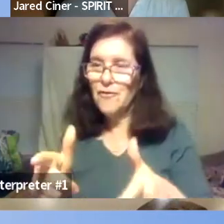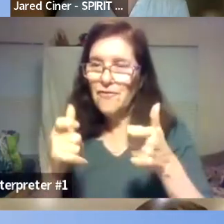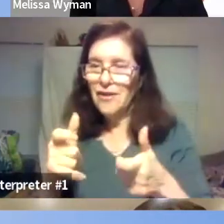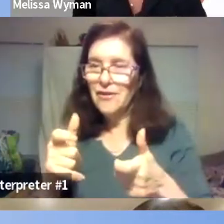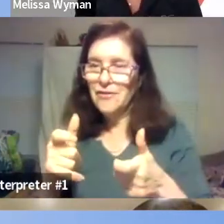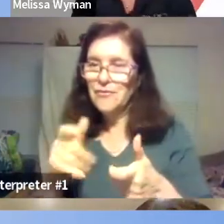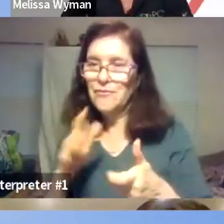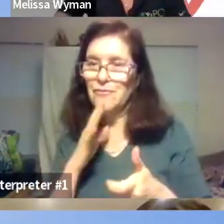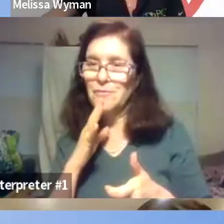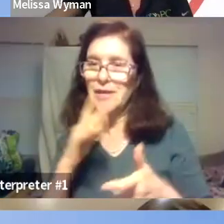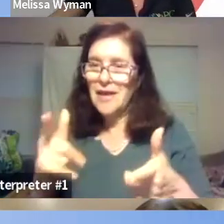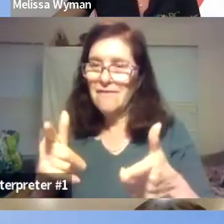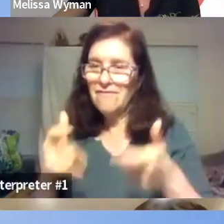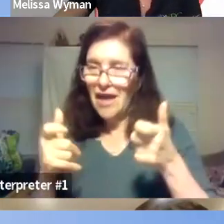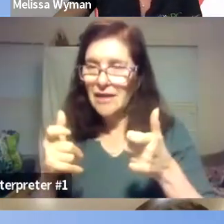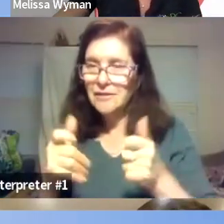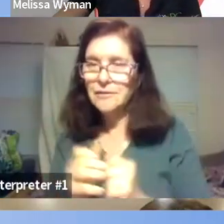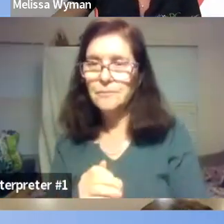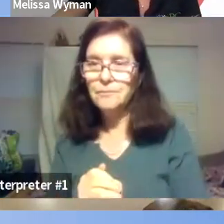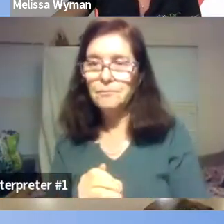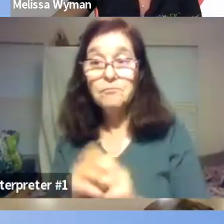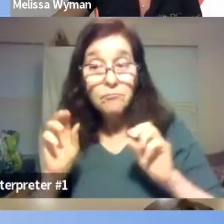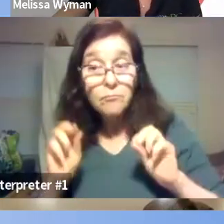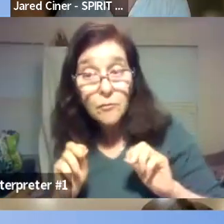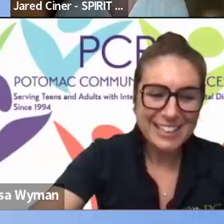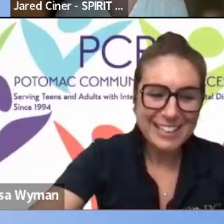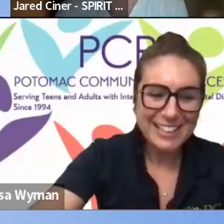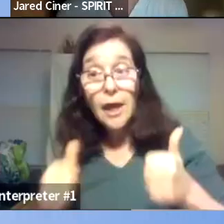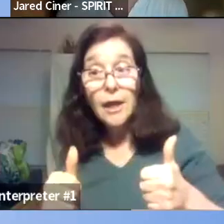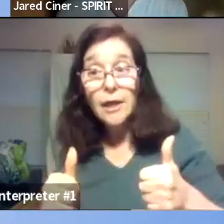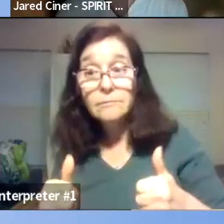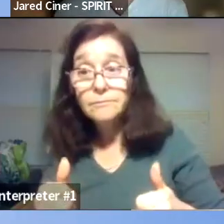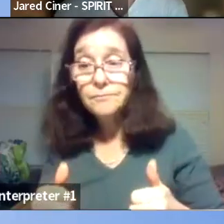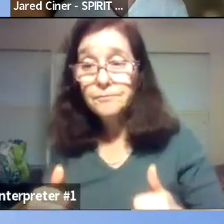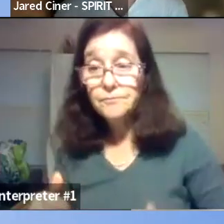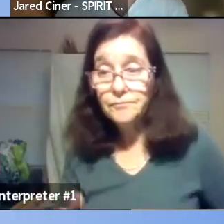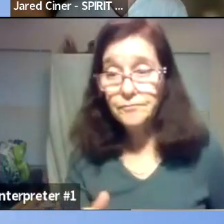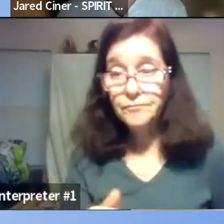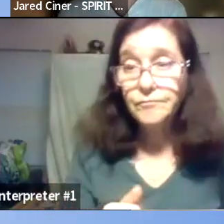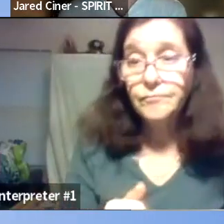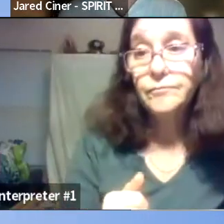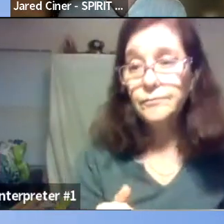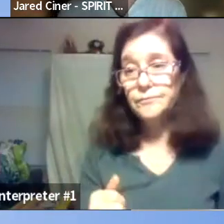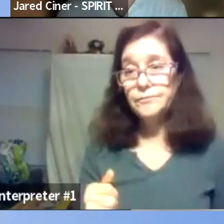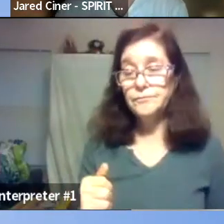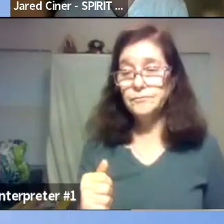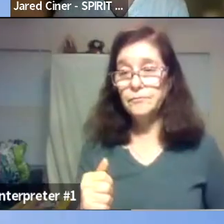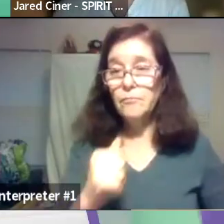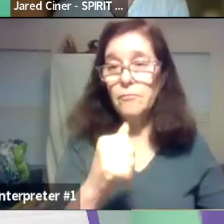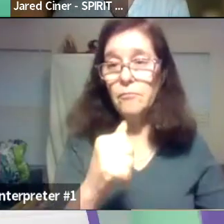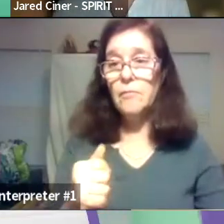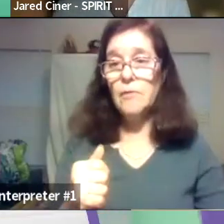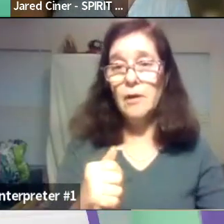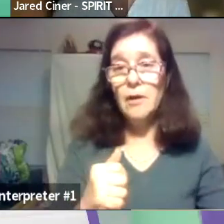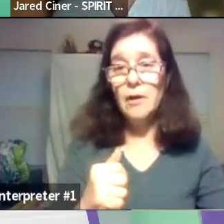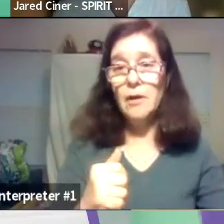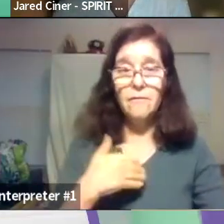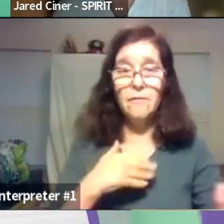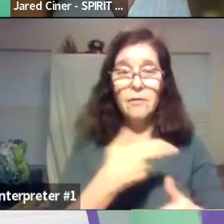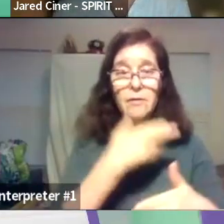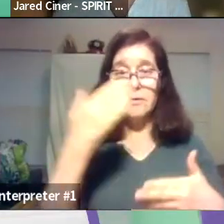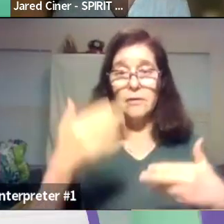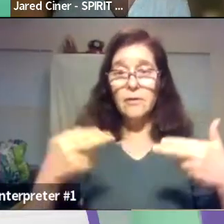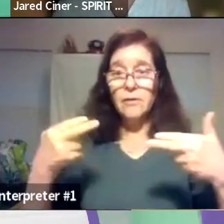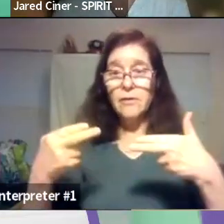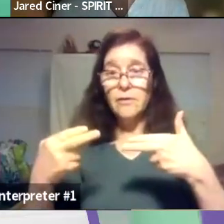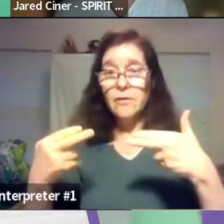speaking. Um, all right. So yes, feel free to go on to the slides and I could help